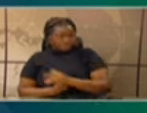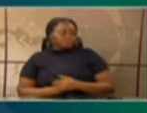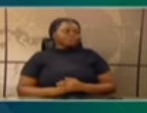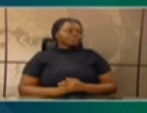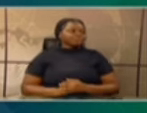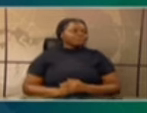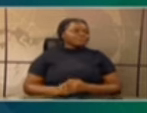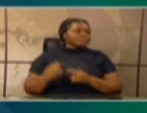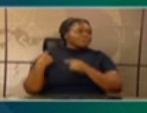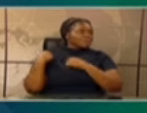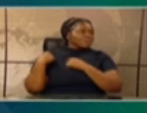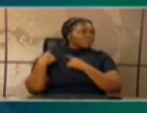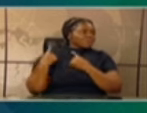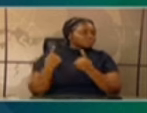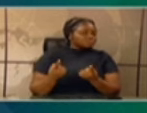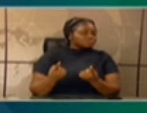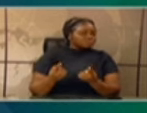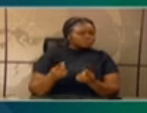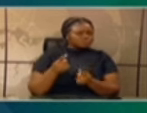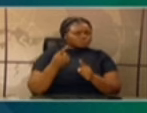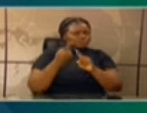From Venice to Turin,